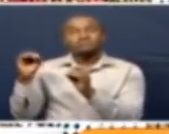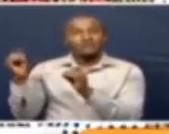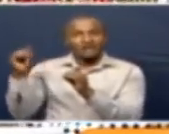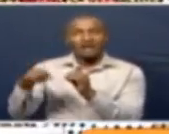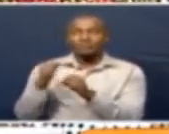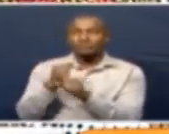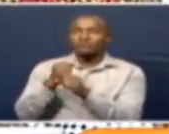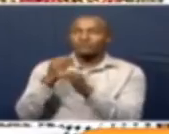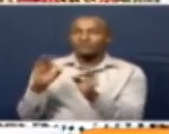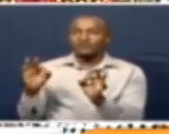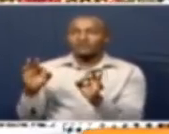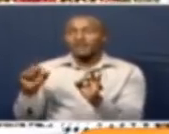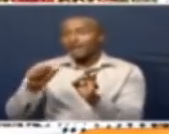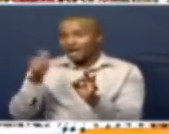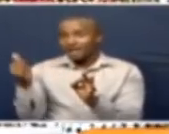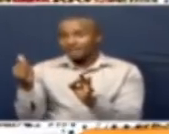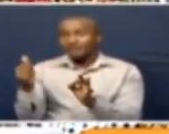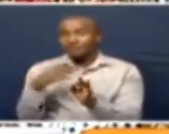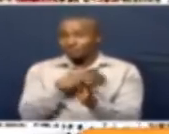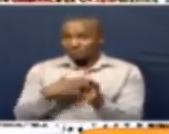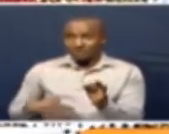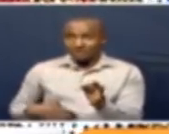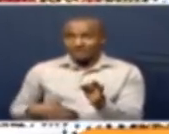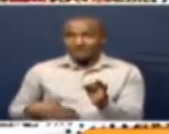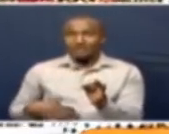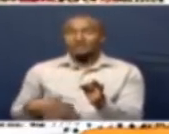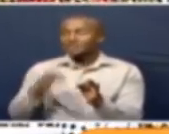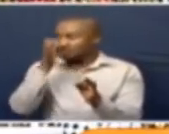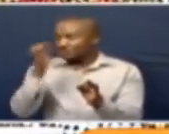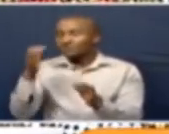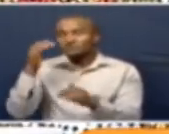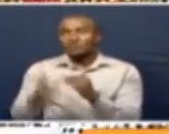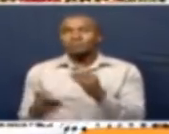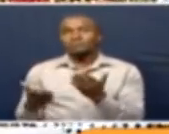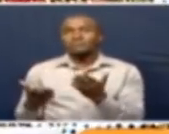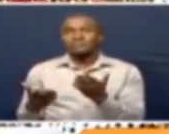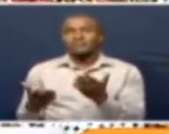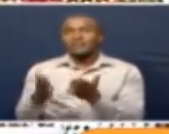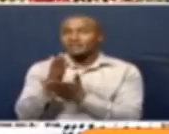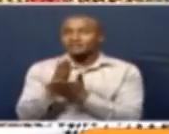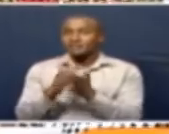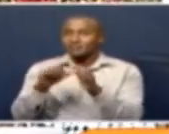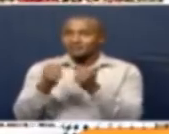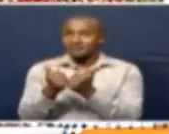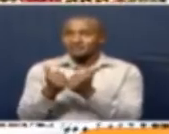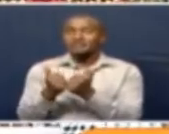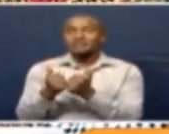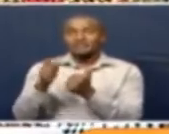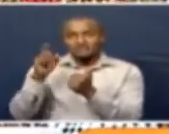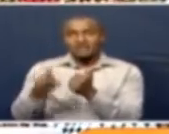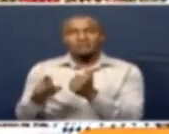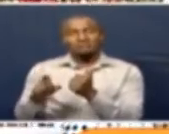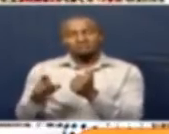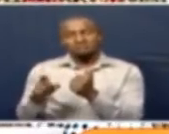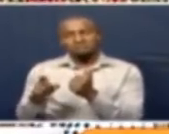free. The other thing is also for models to just stop being ignorant, because agents are actually supposed to act as your lawyer, as your lawyers at the end